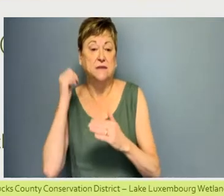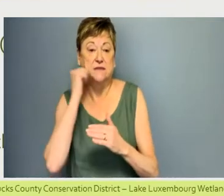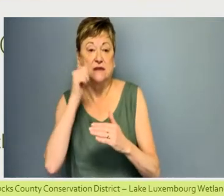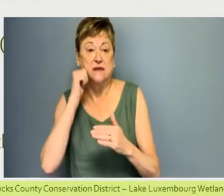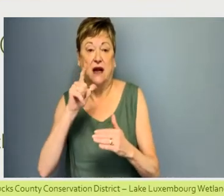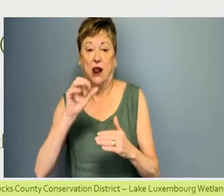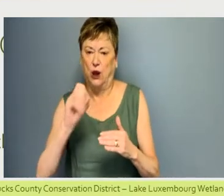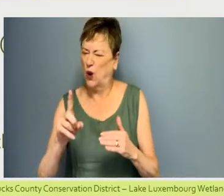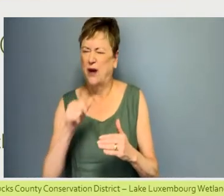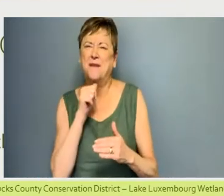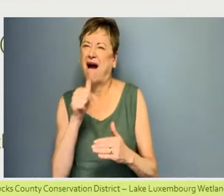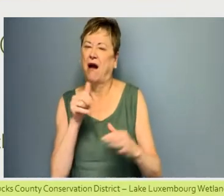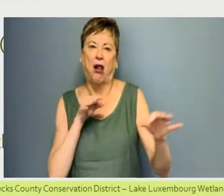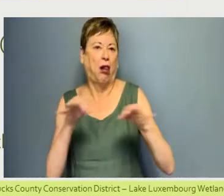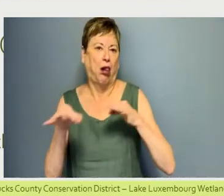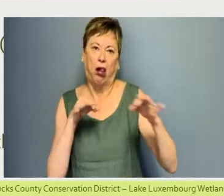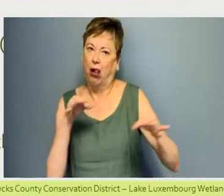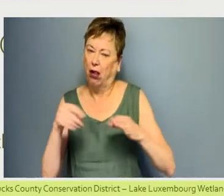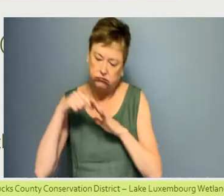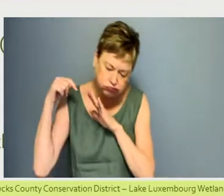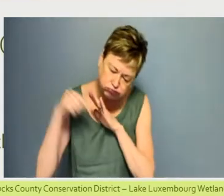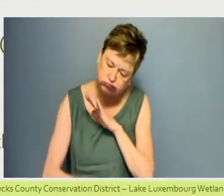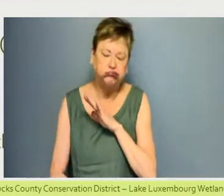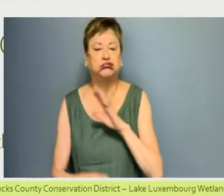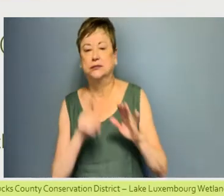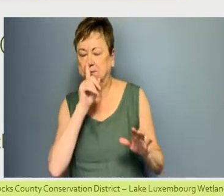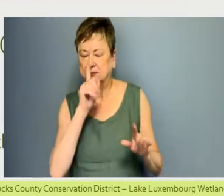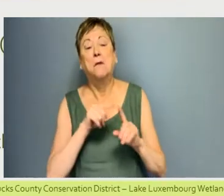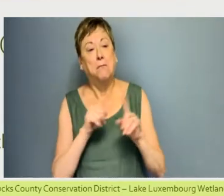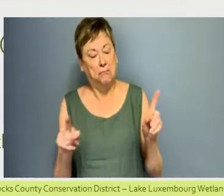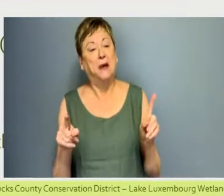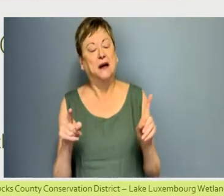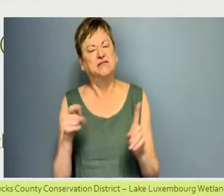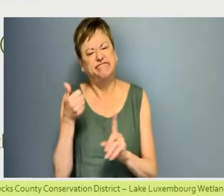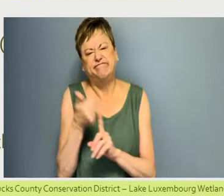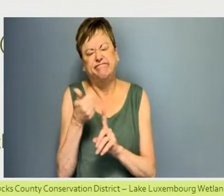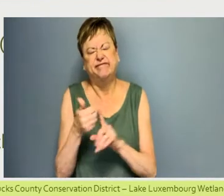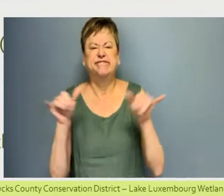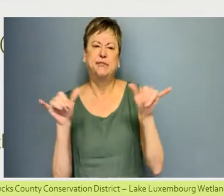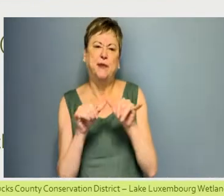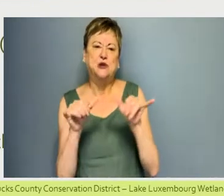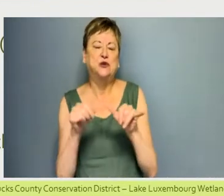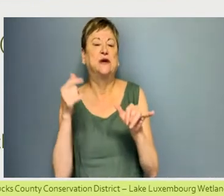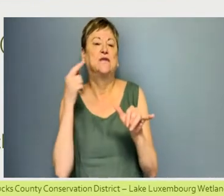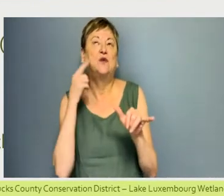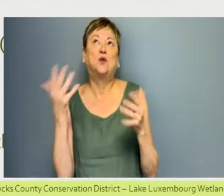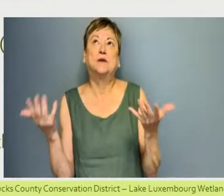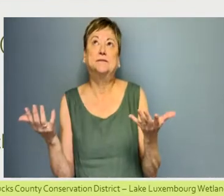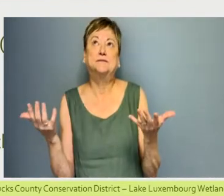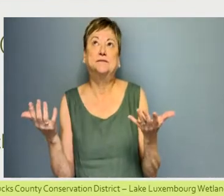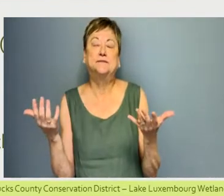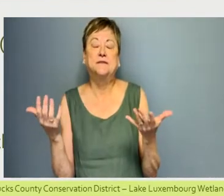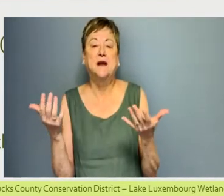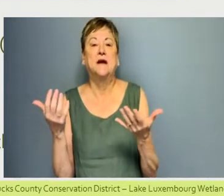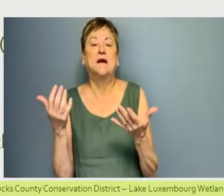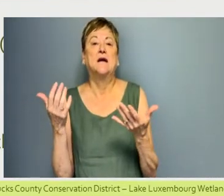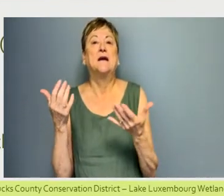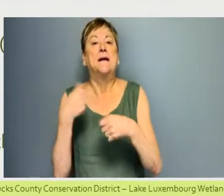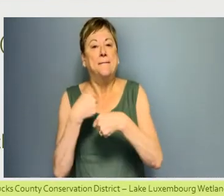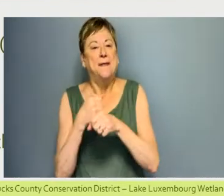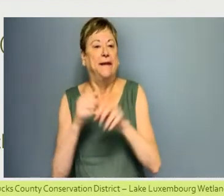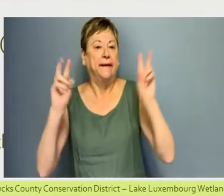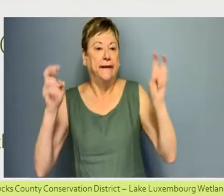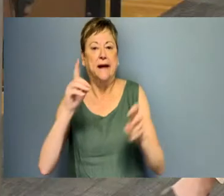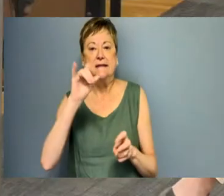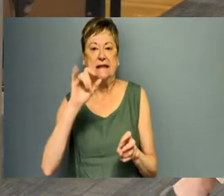into the ins and outs of that, but basically it's a metric that kind of creates a diet for